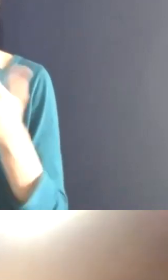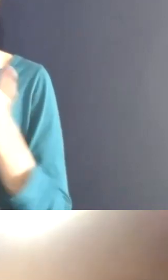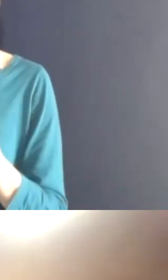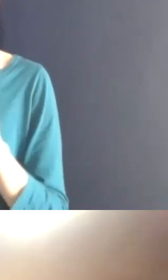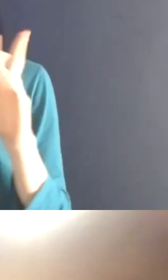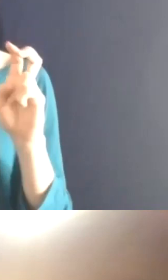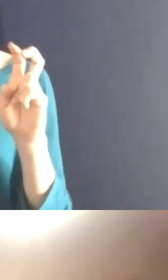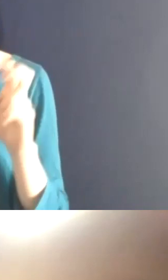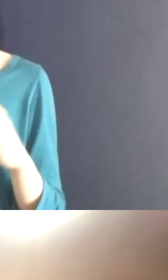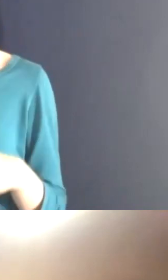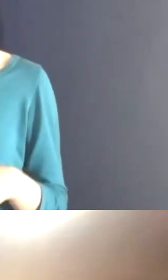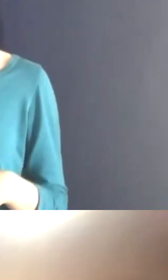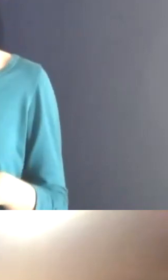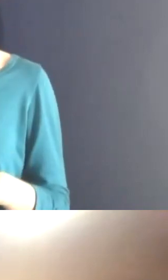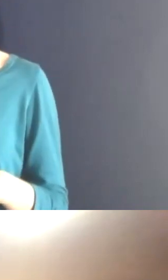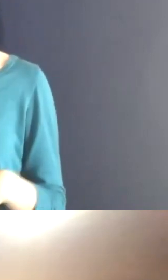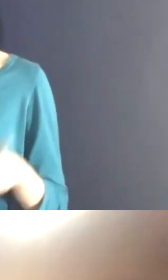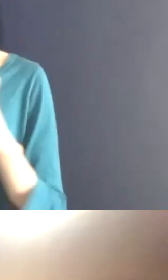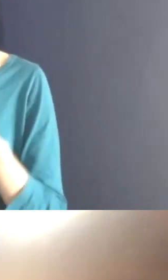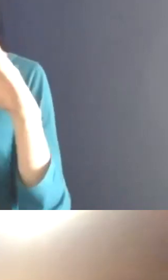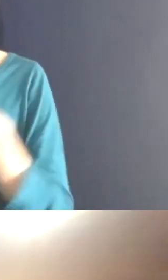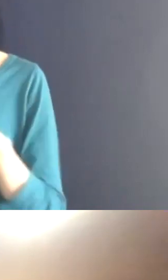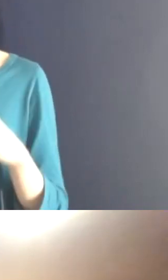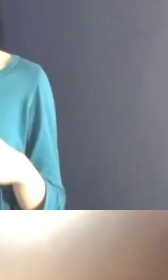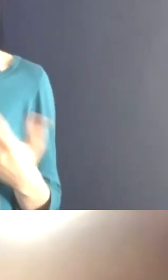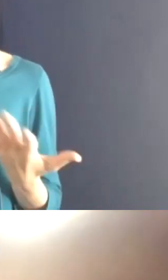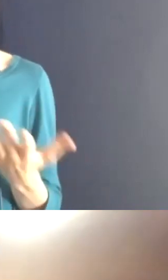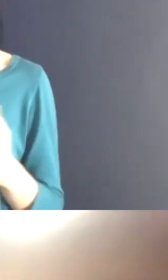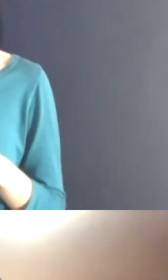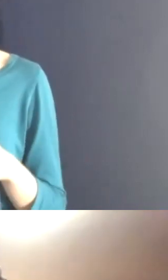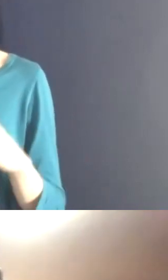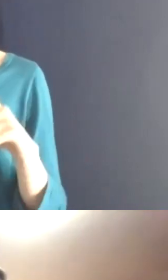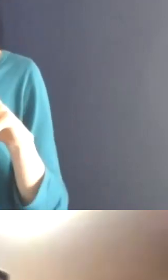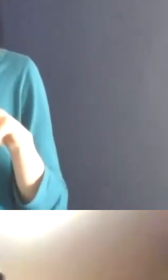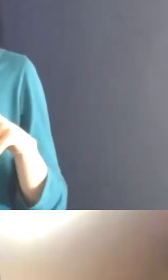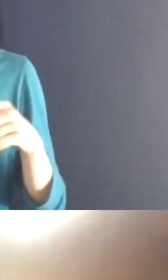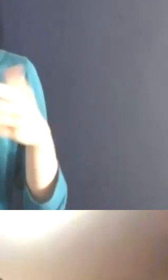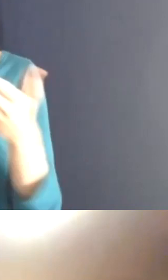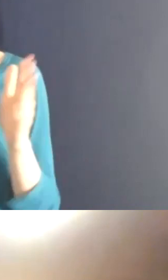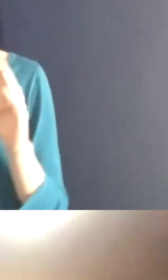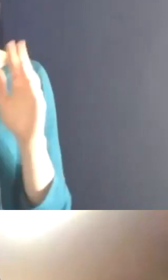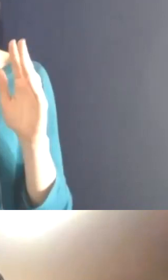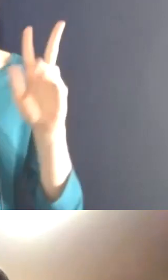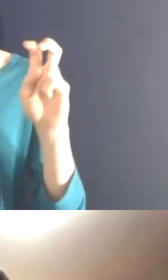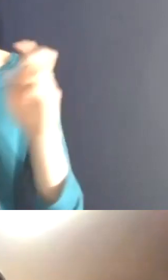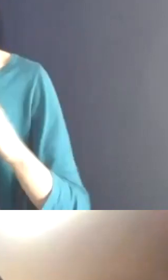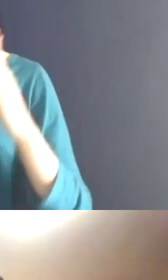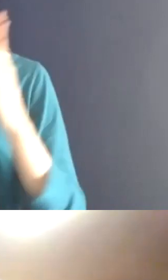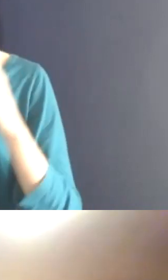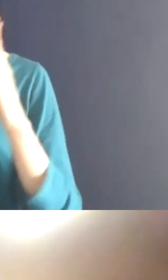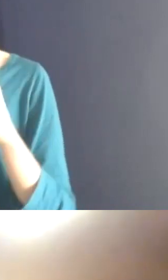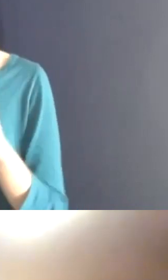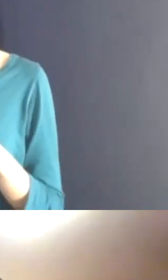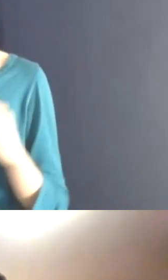run into this before, is that depending on the types of definitions you look at, face-to-face can be